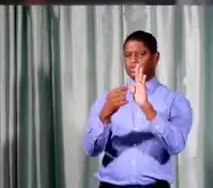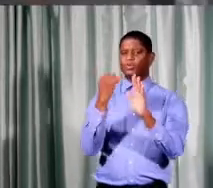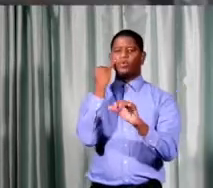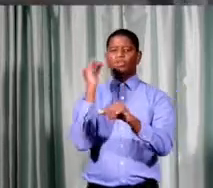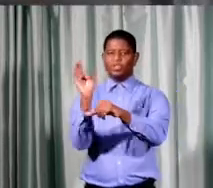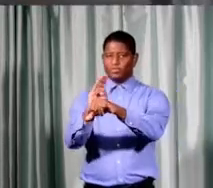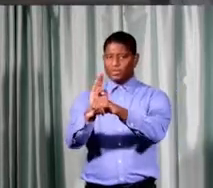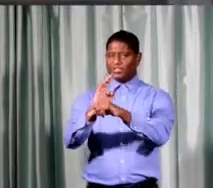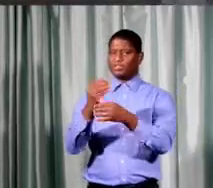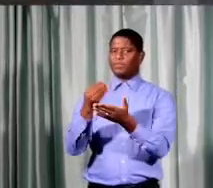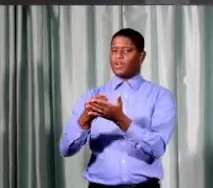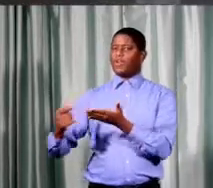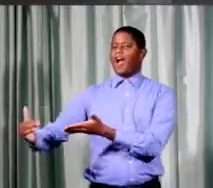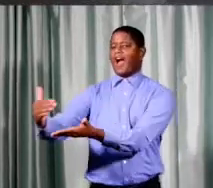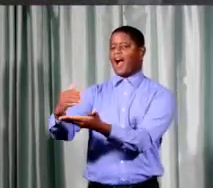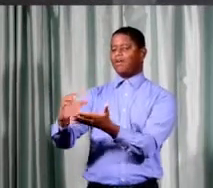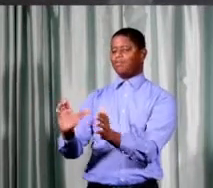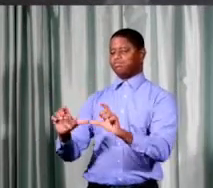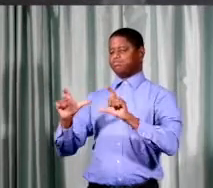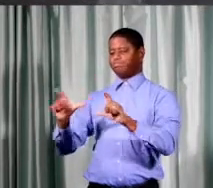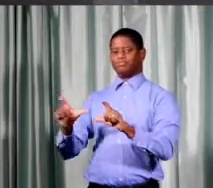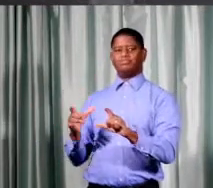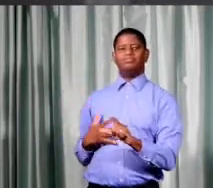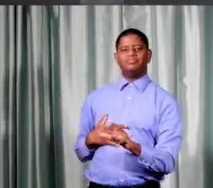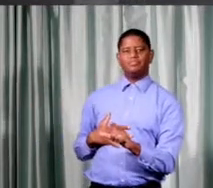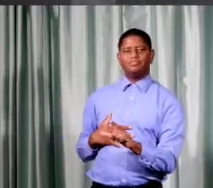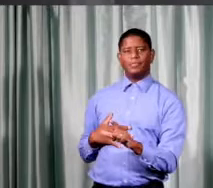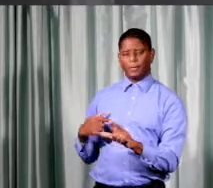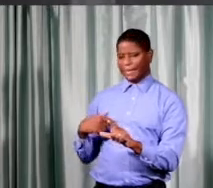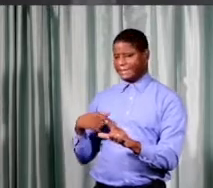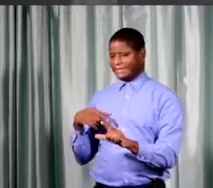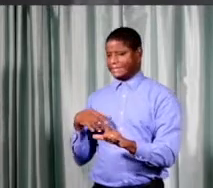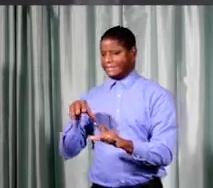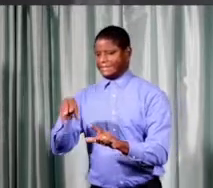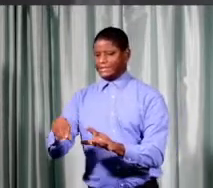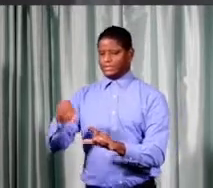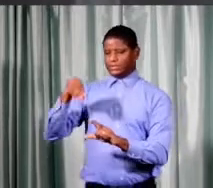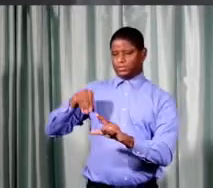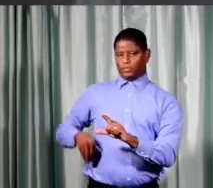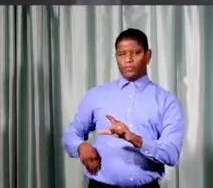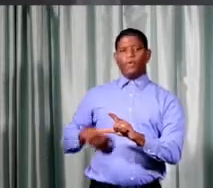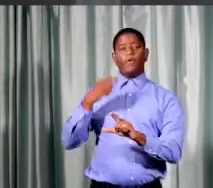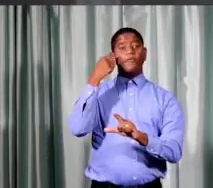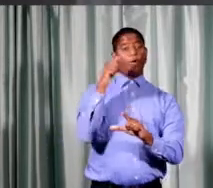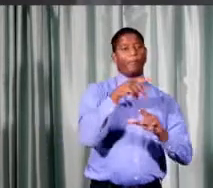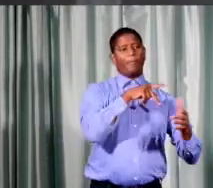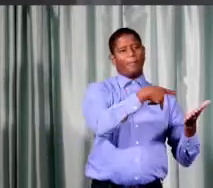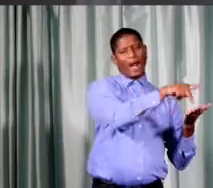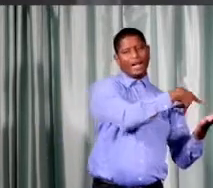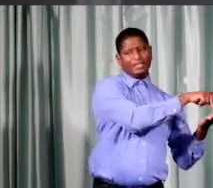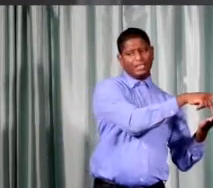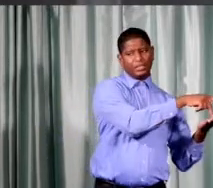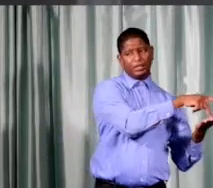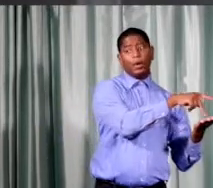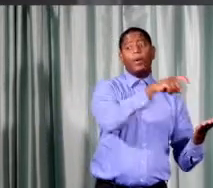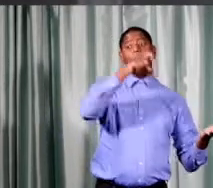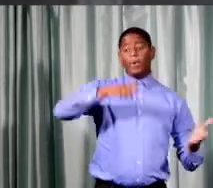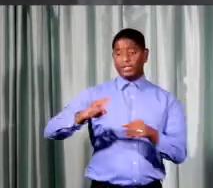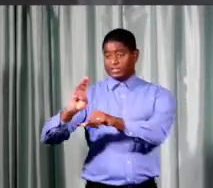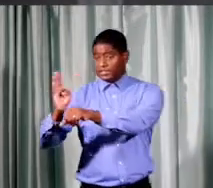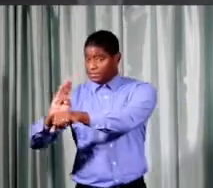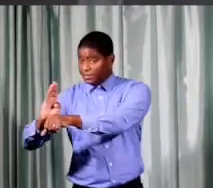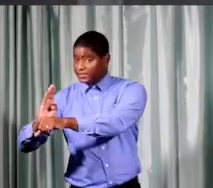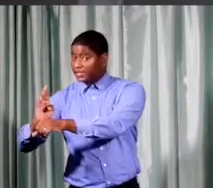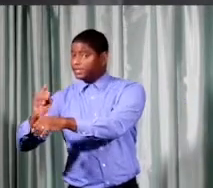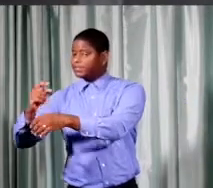out money to go some breakfast party, it has to be recorded. Either the business loaned you the